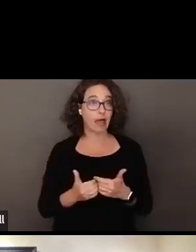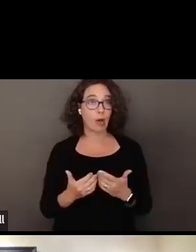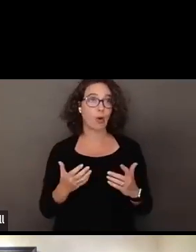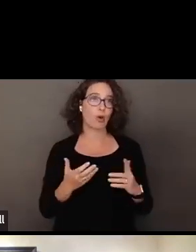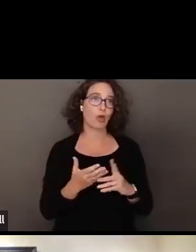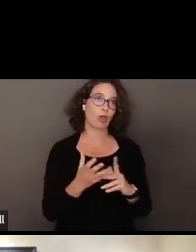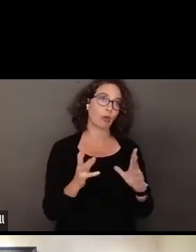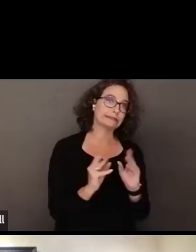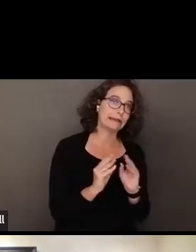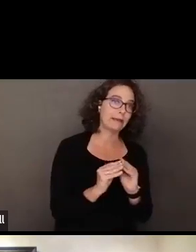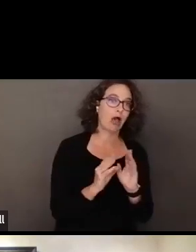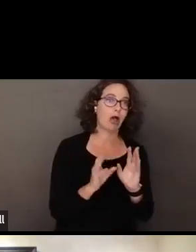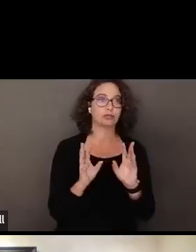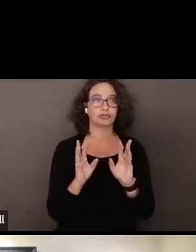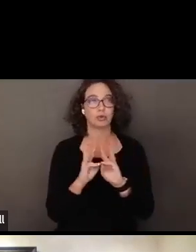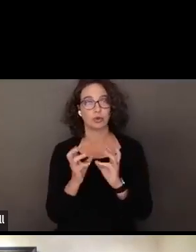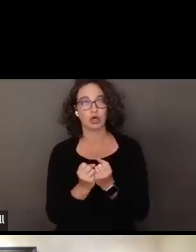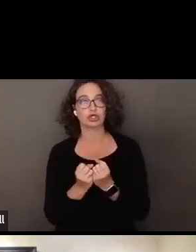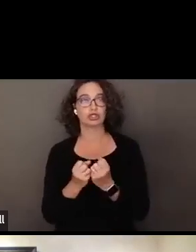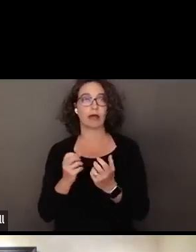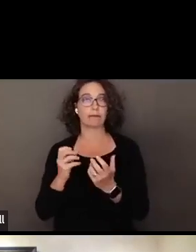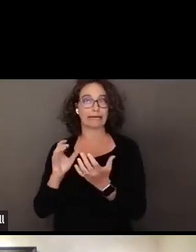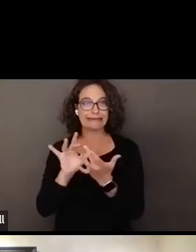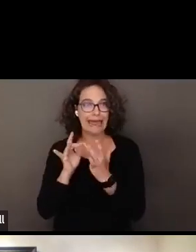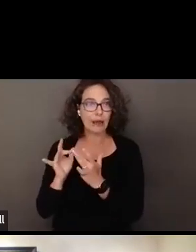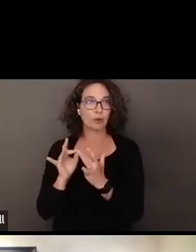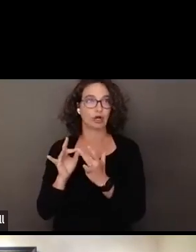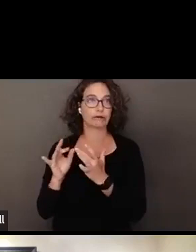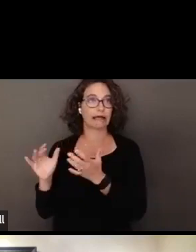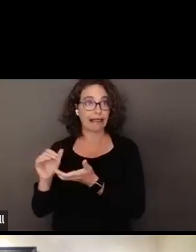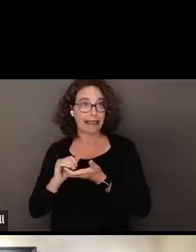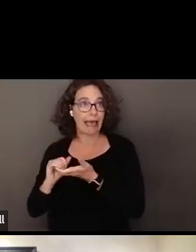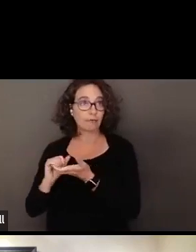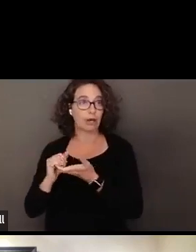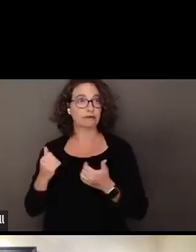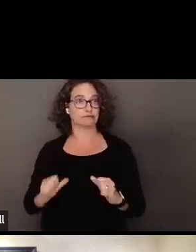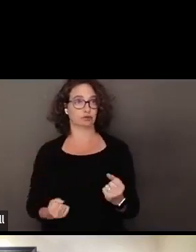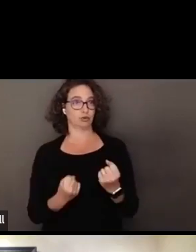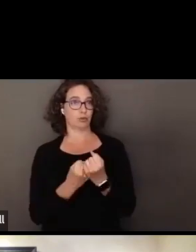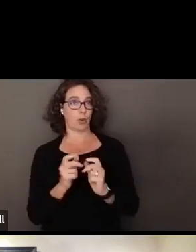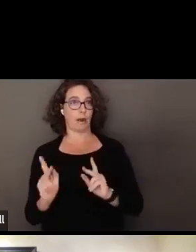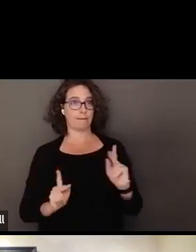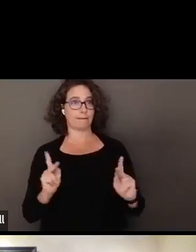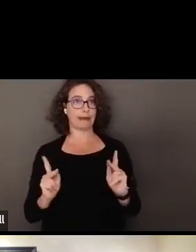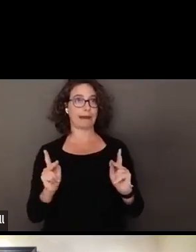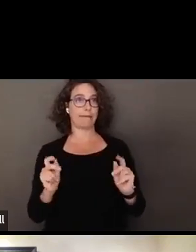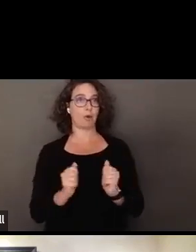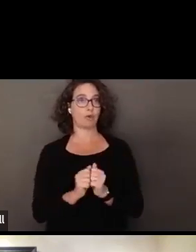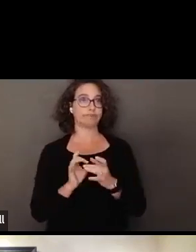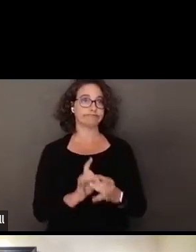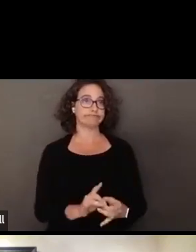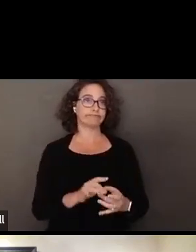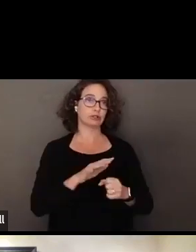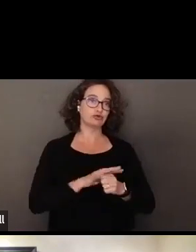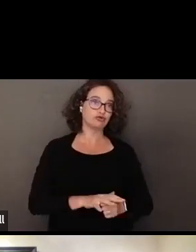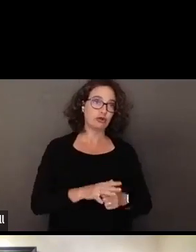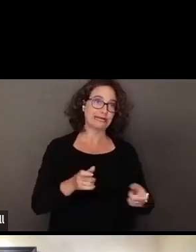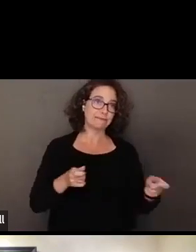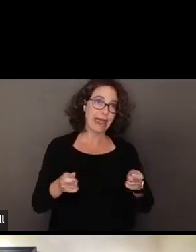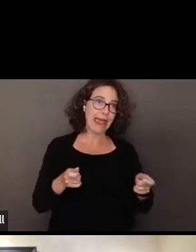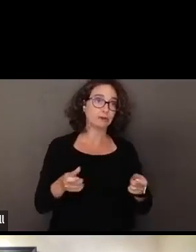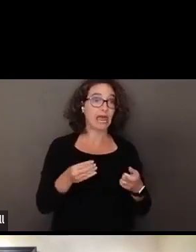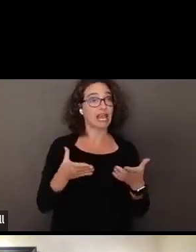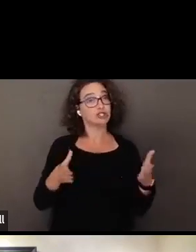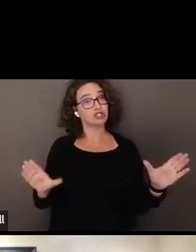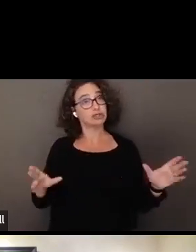seminars, workshops, and networking collaborations, supporting people with stress management and general